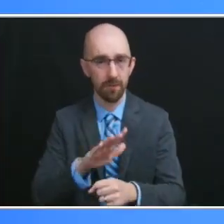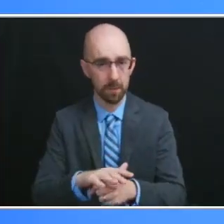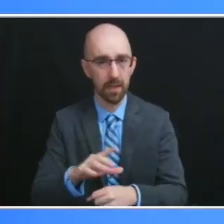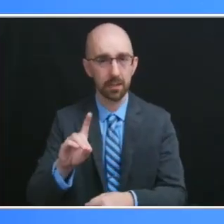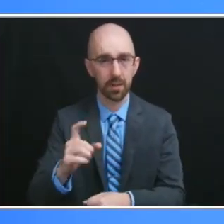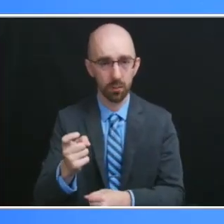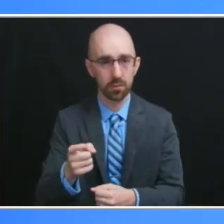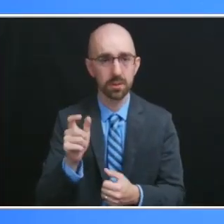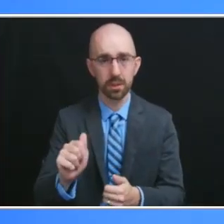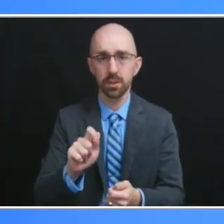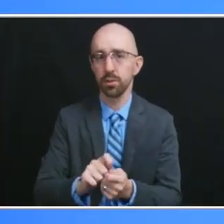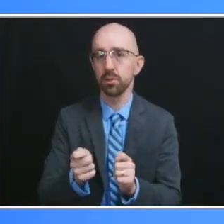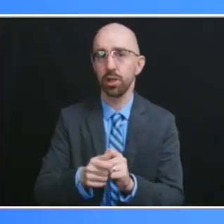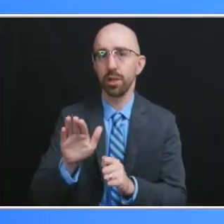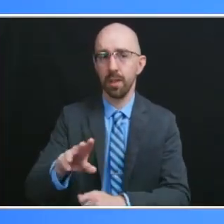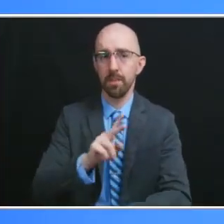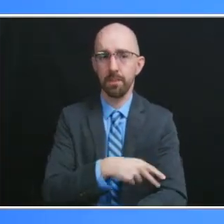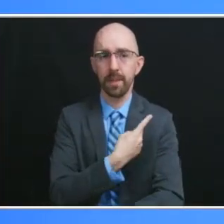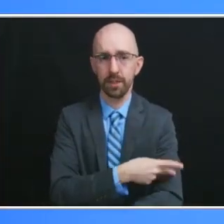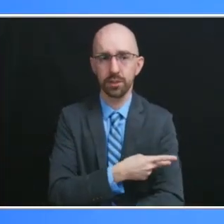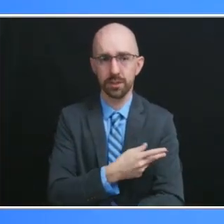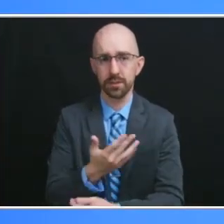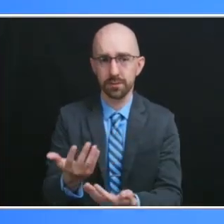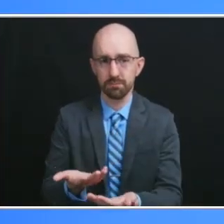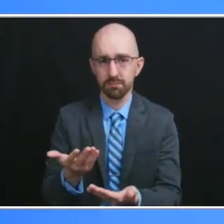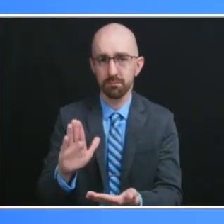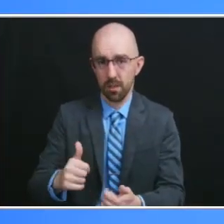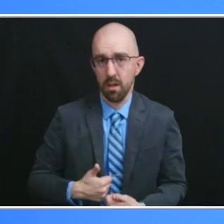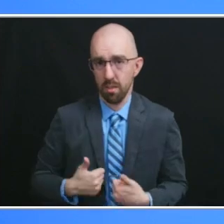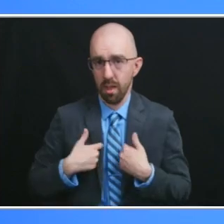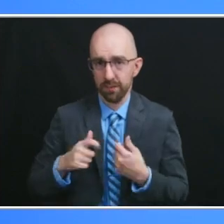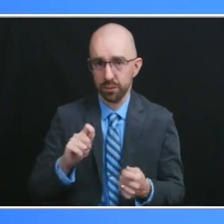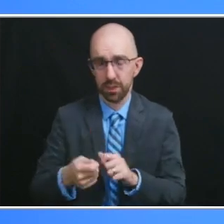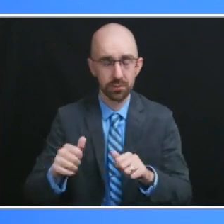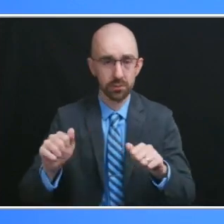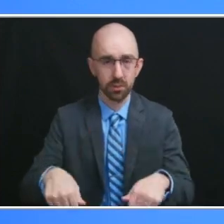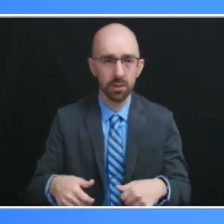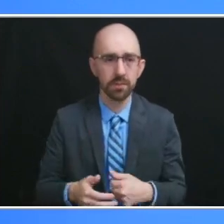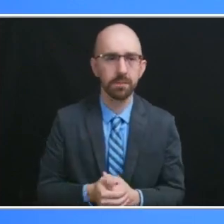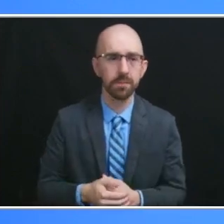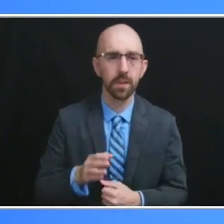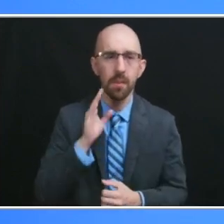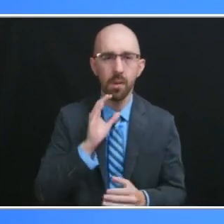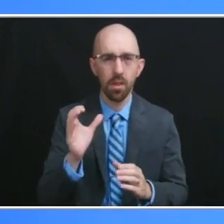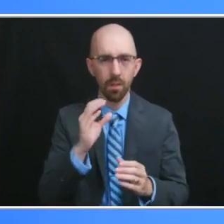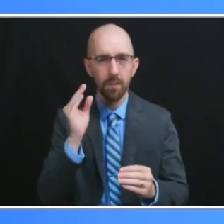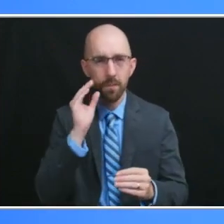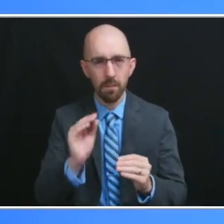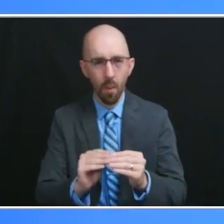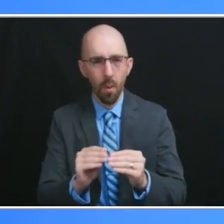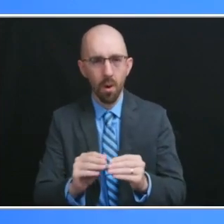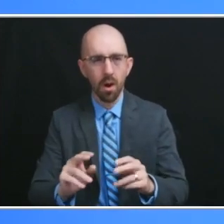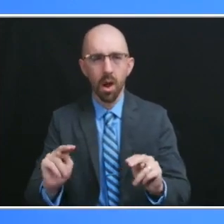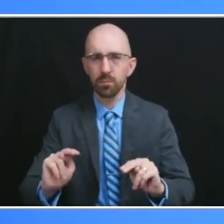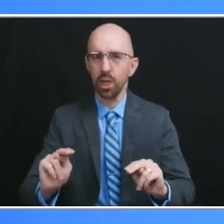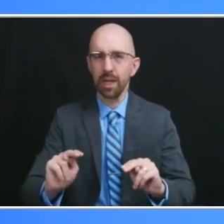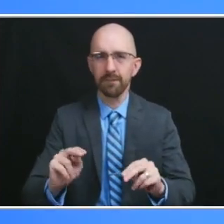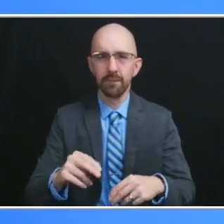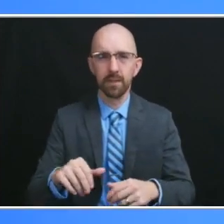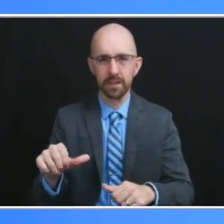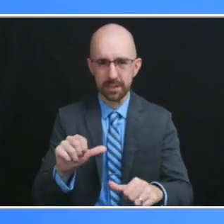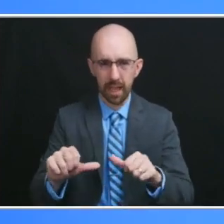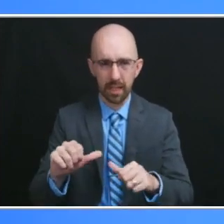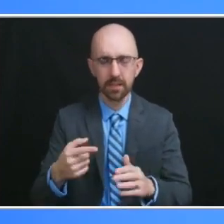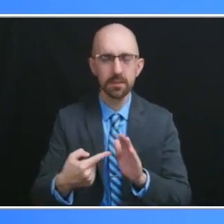change that patient's, their life. So I would look for more objective signs of dryness from a